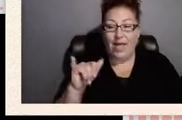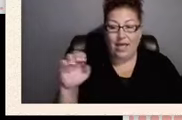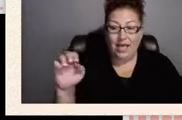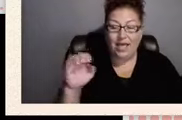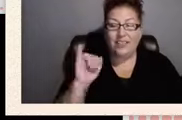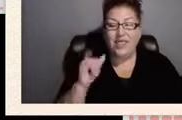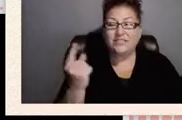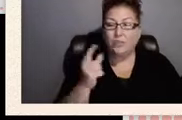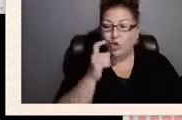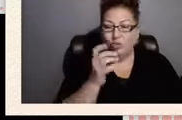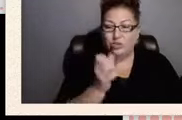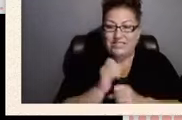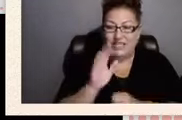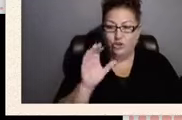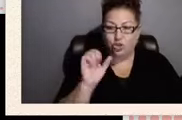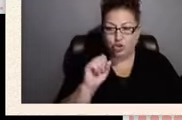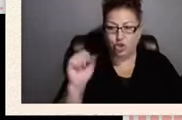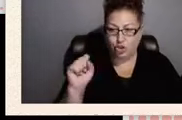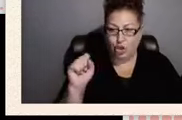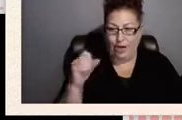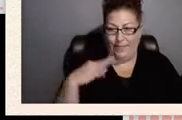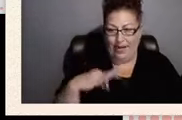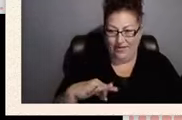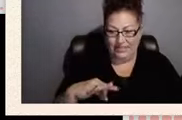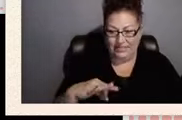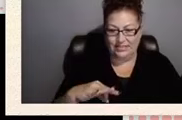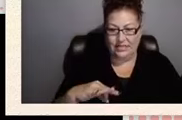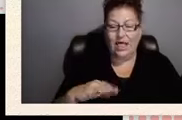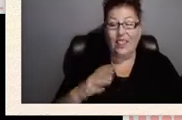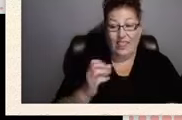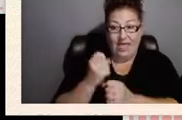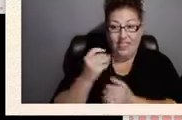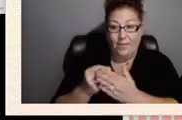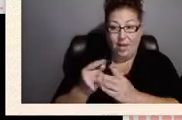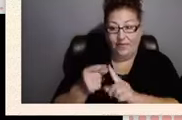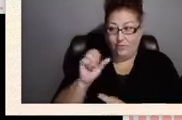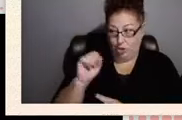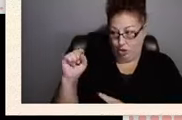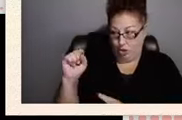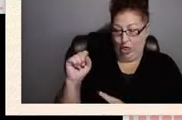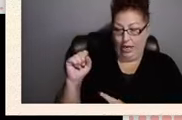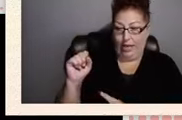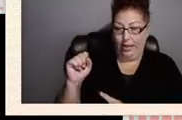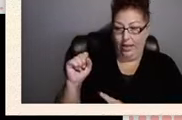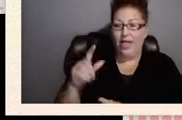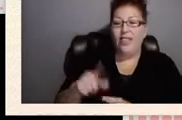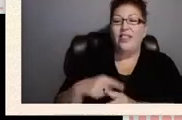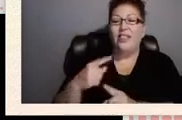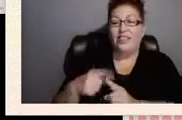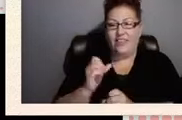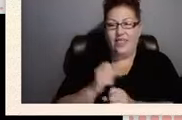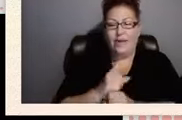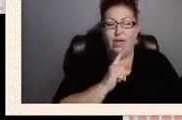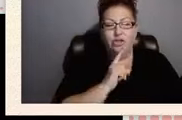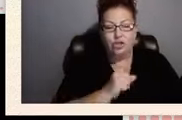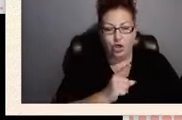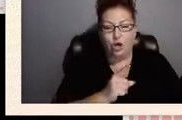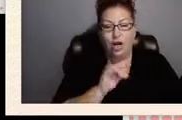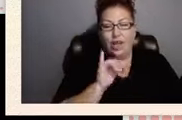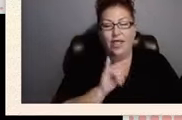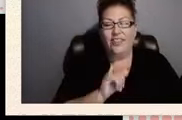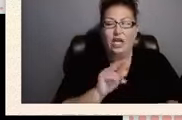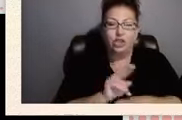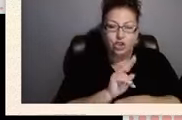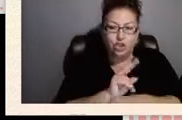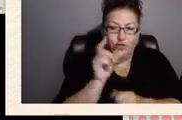your Social Security benefits. They get the money from Social Security, and then they make sure that it's used for everything that